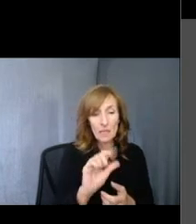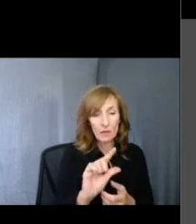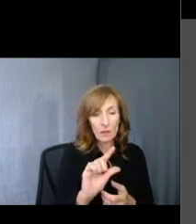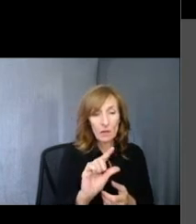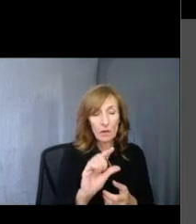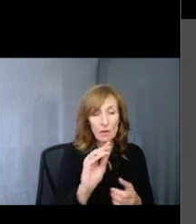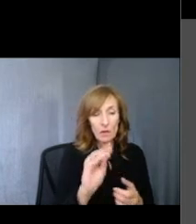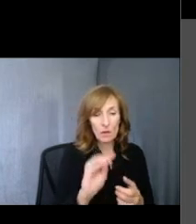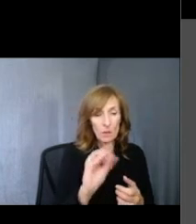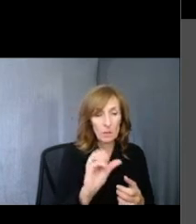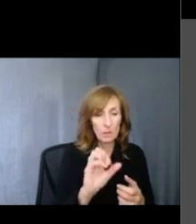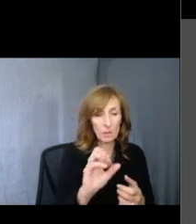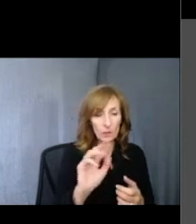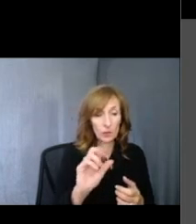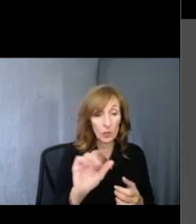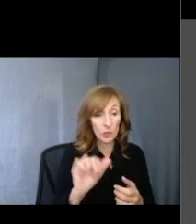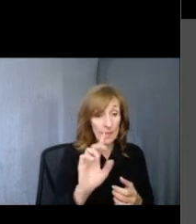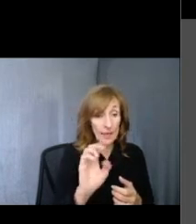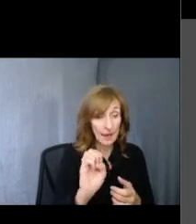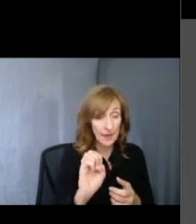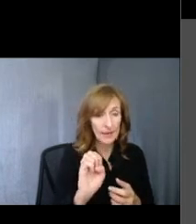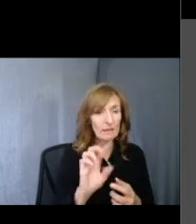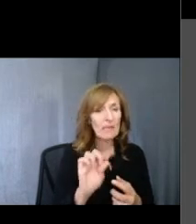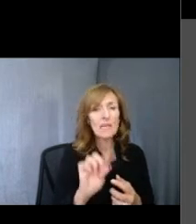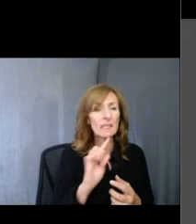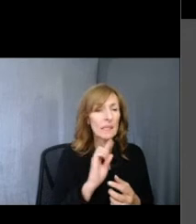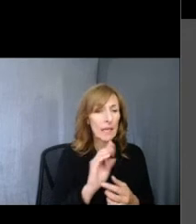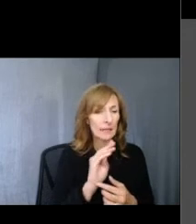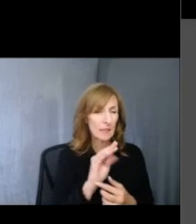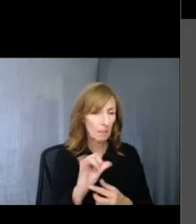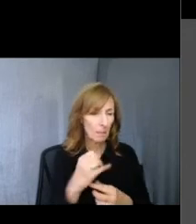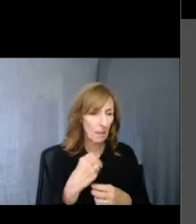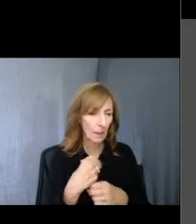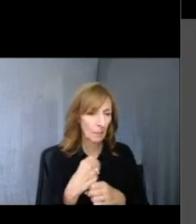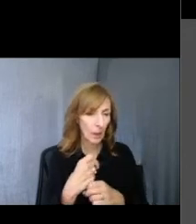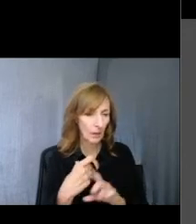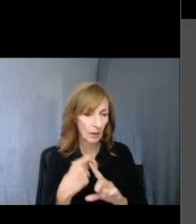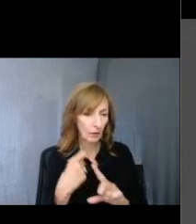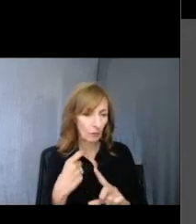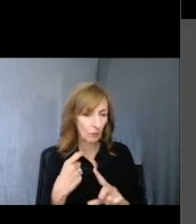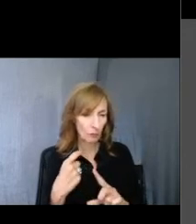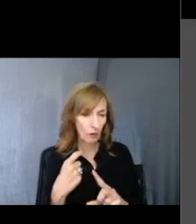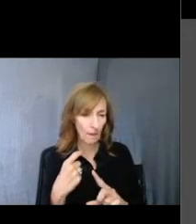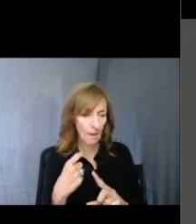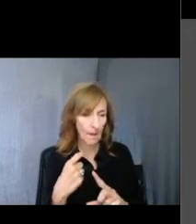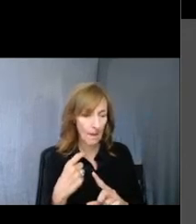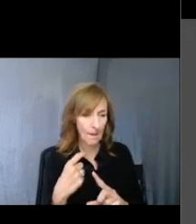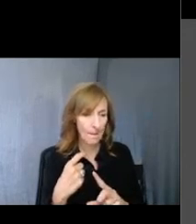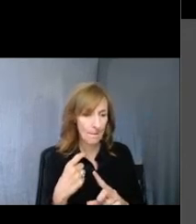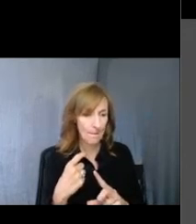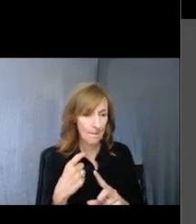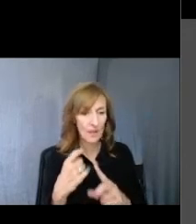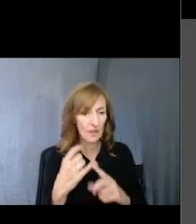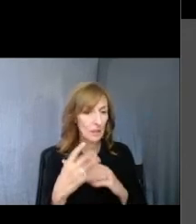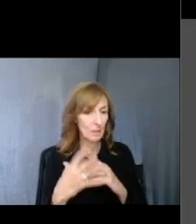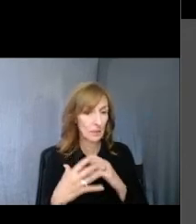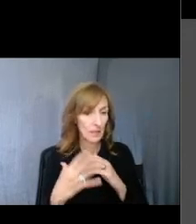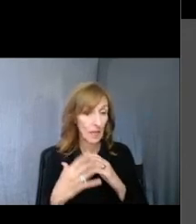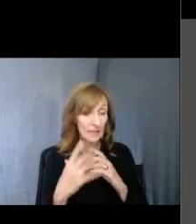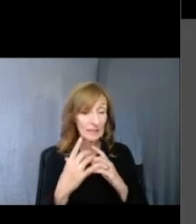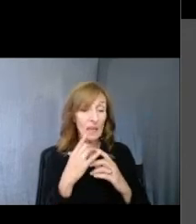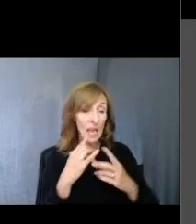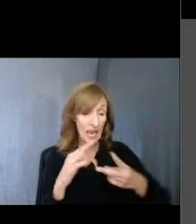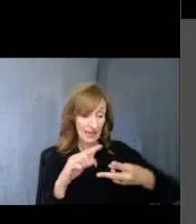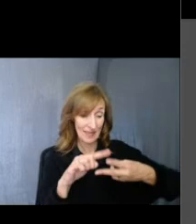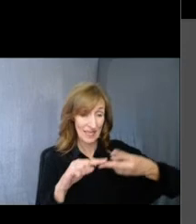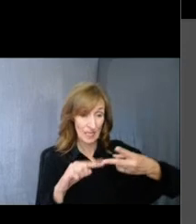of metabolism, not muscle, but the 2 of them are a very sensitive measure of